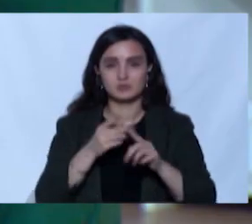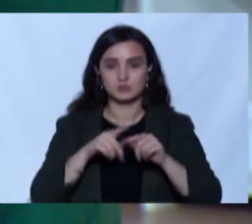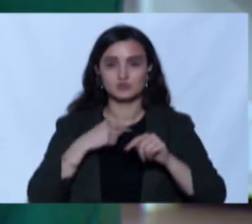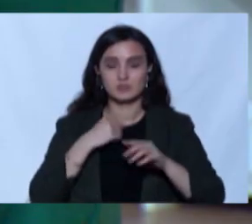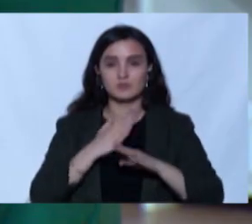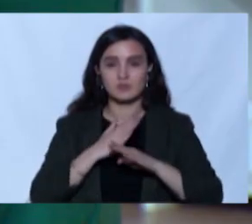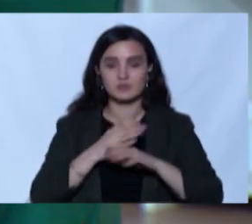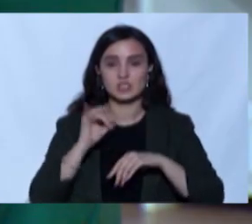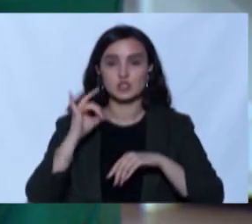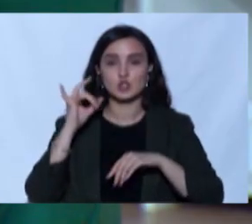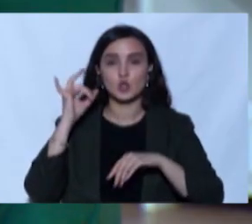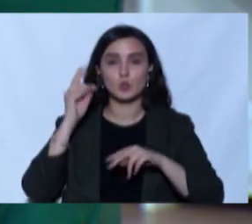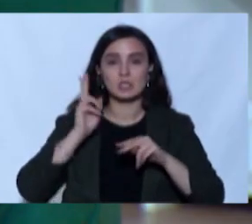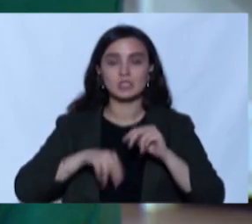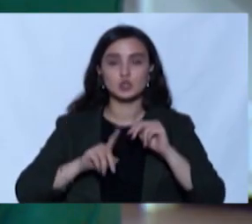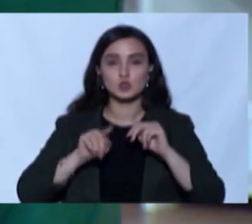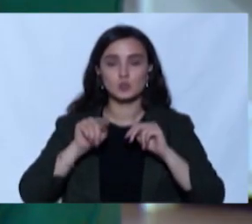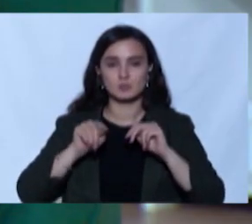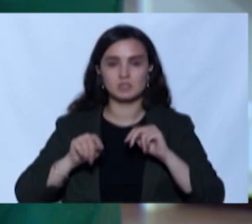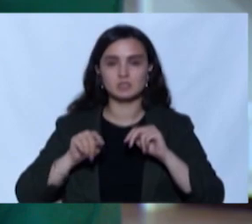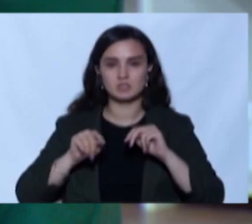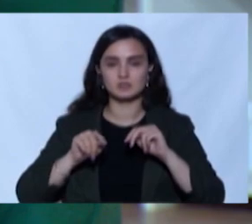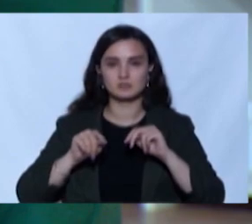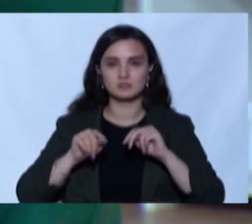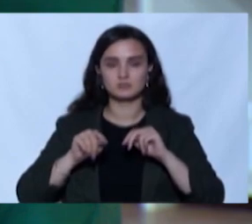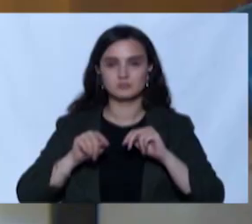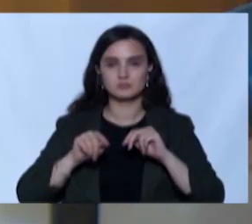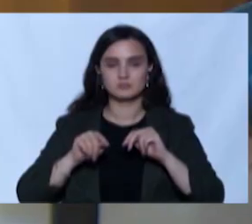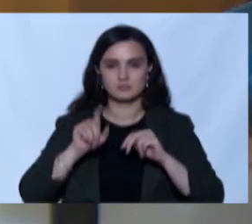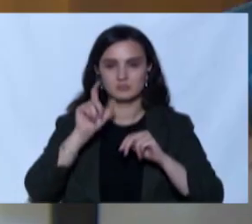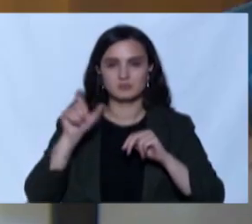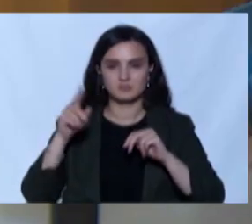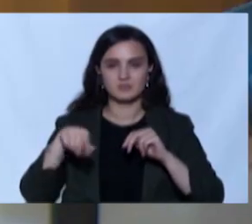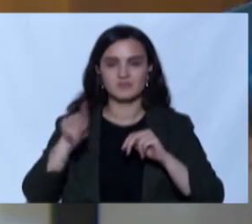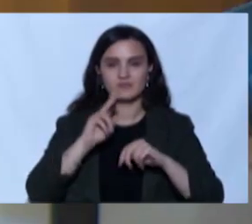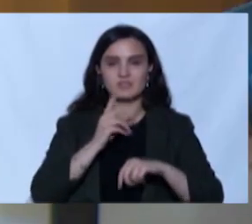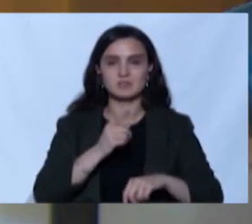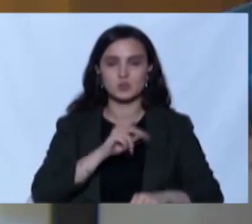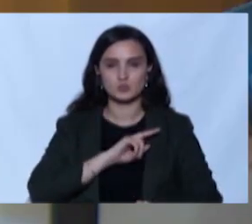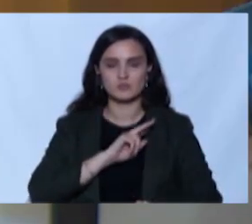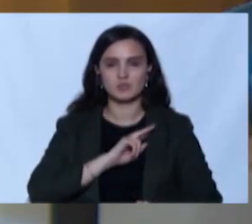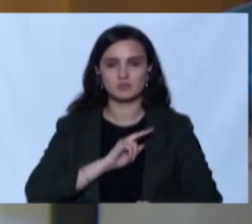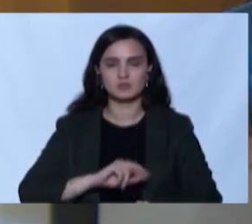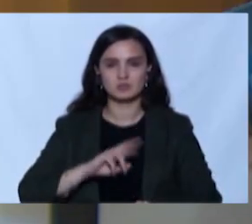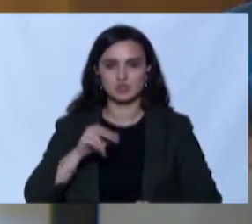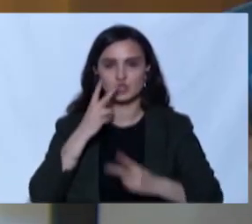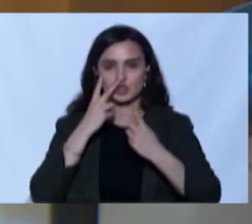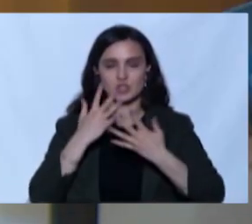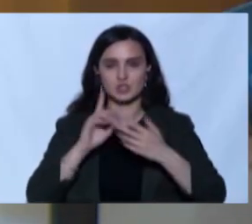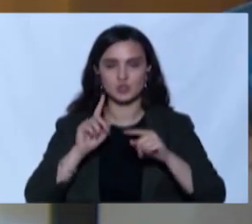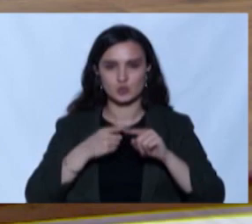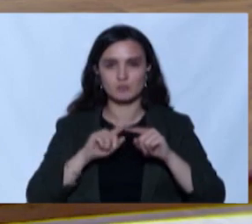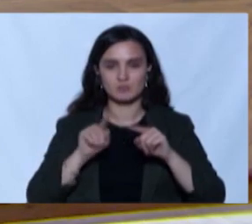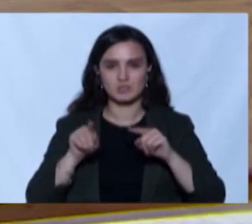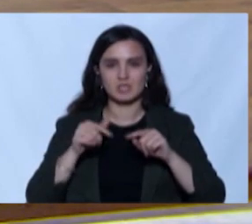a nice historical ending where she is reunited with the people who she loved the most. It appears to have been an